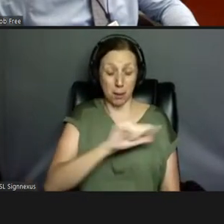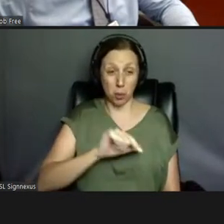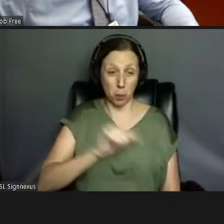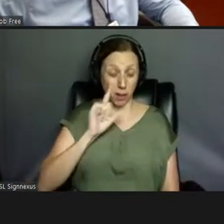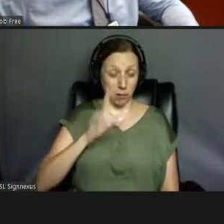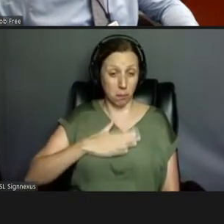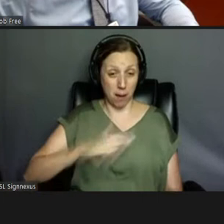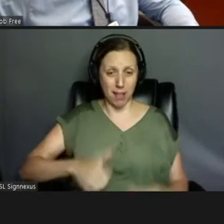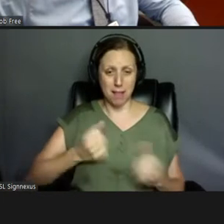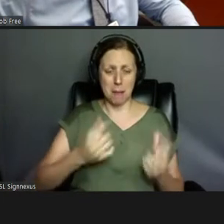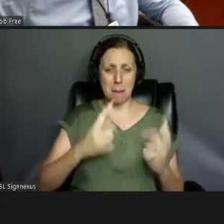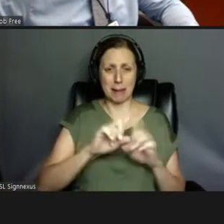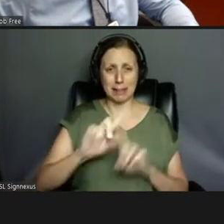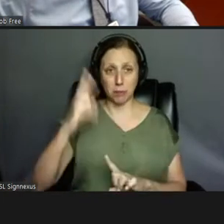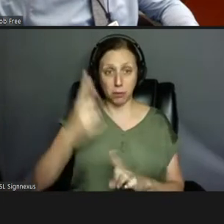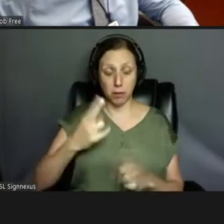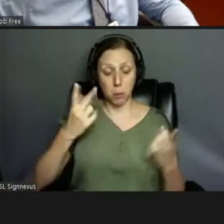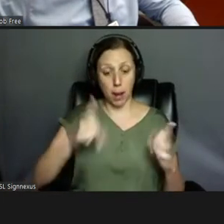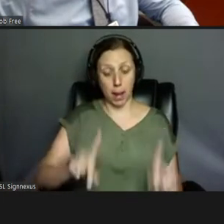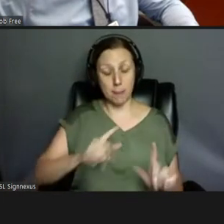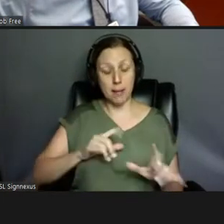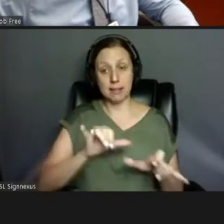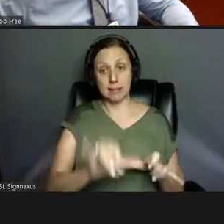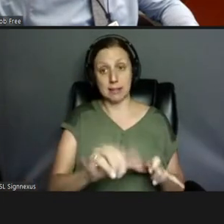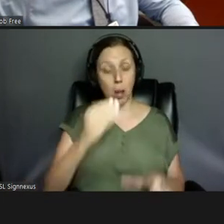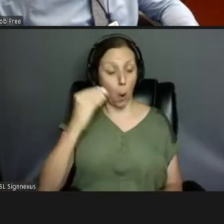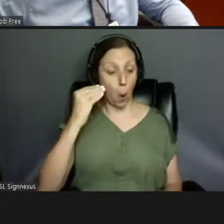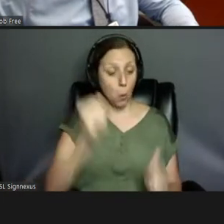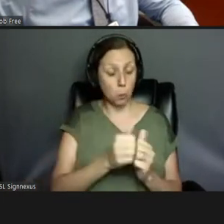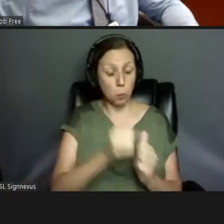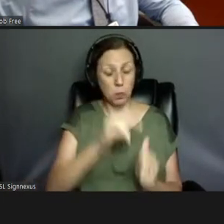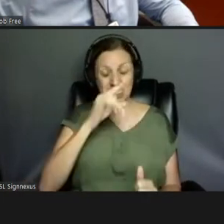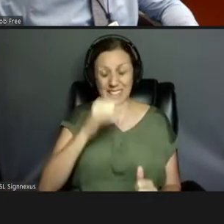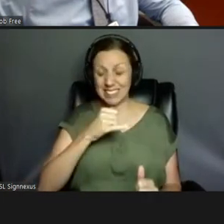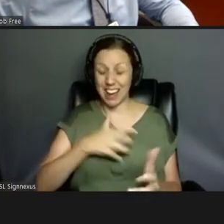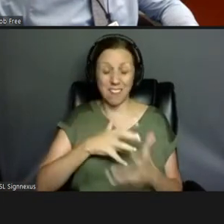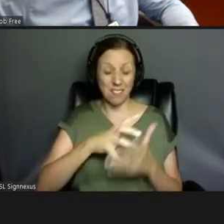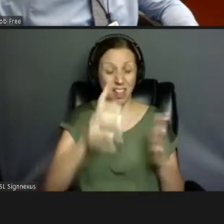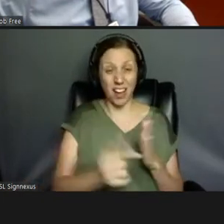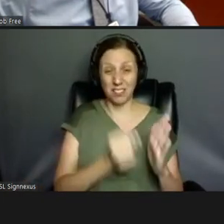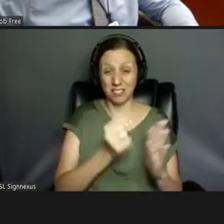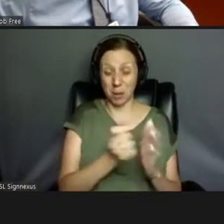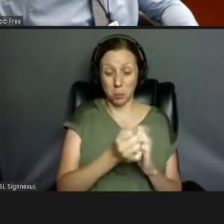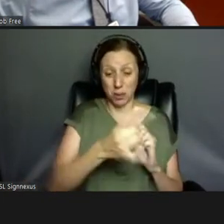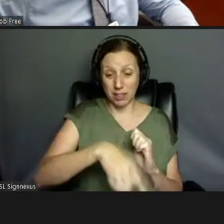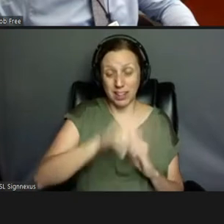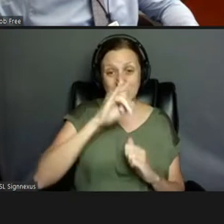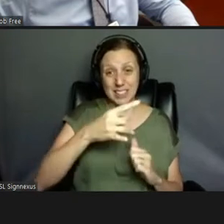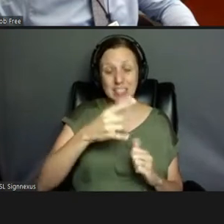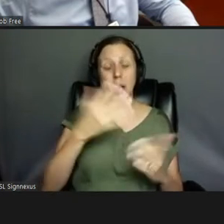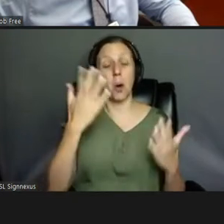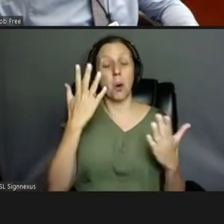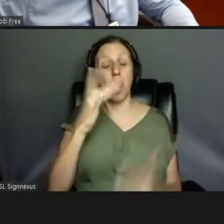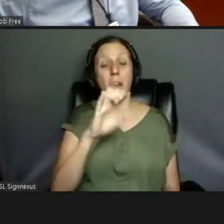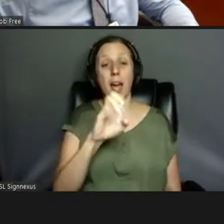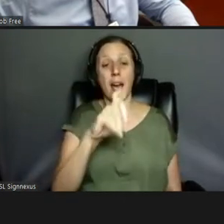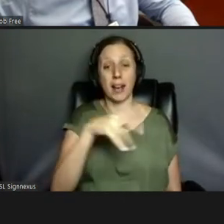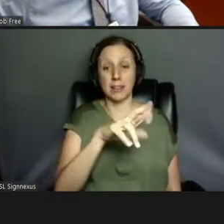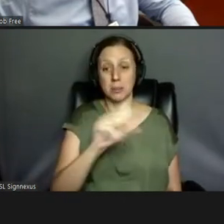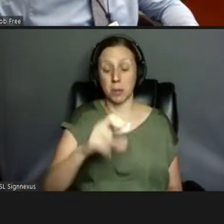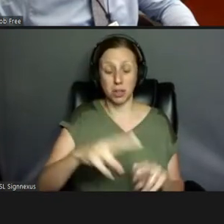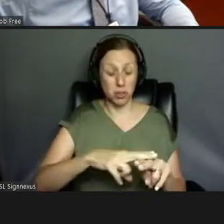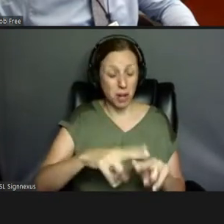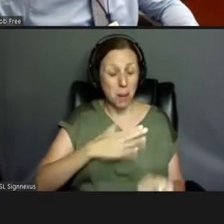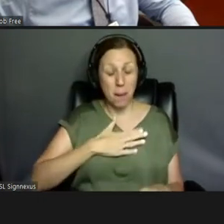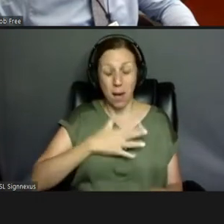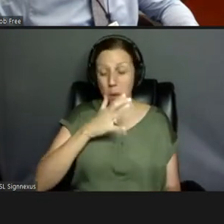reasons. I will get to spend less time with my kids every day as they're no longer express trains. My wife and I are both working parents, and every minute I get to spend